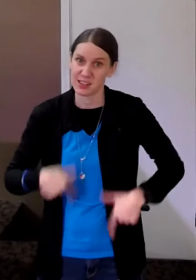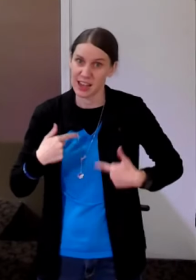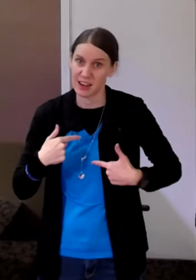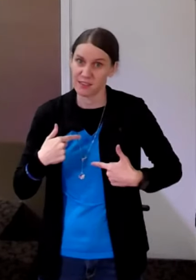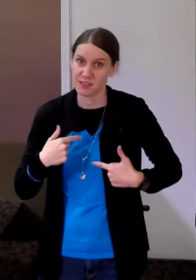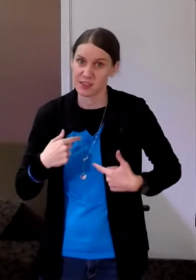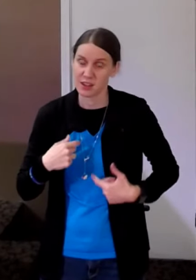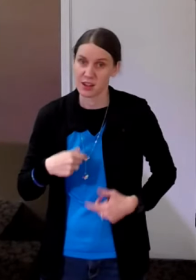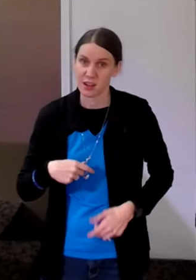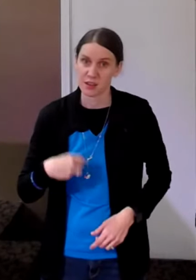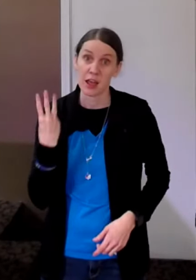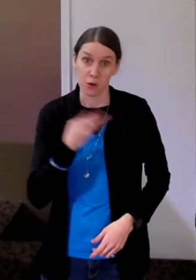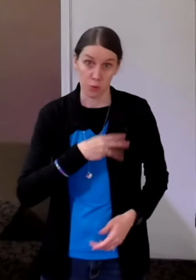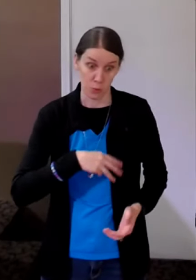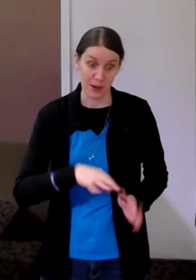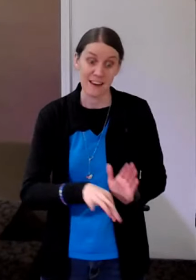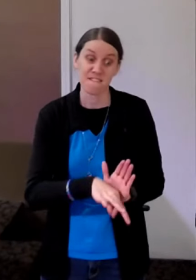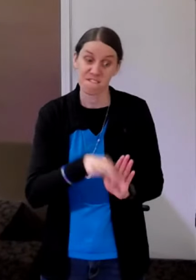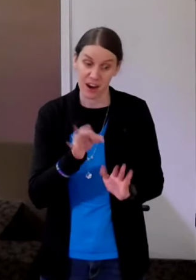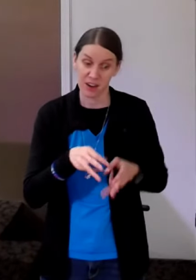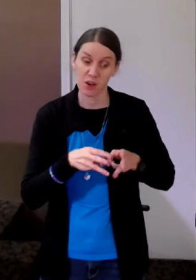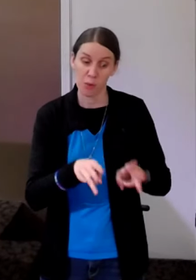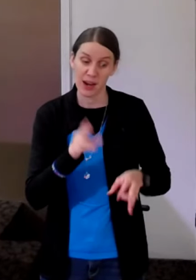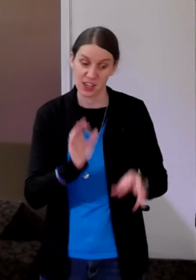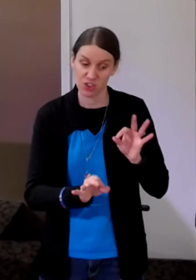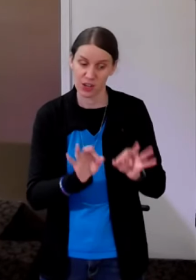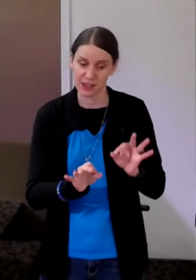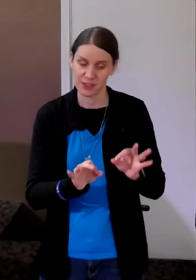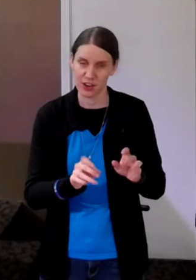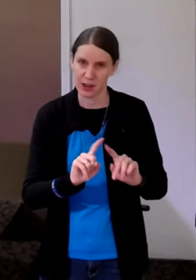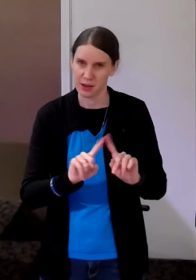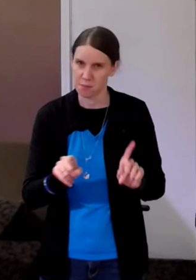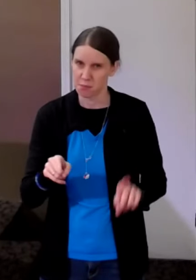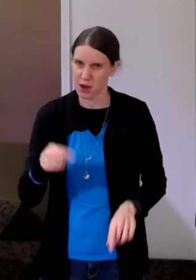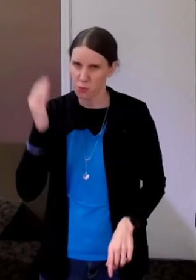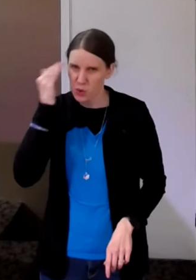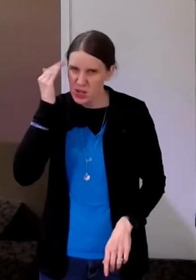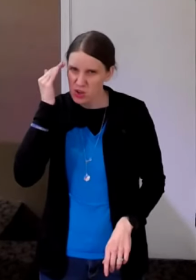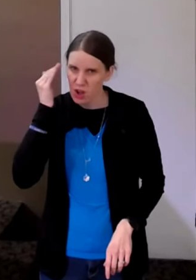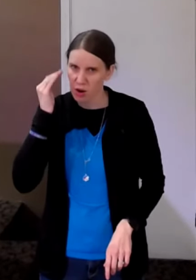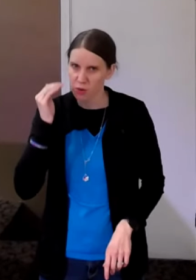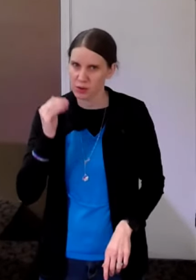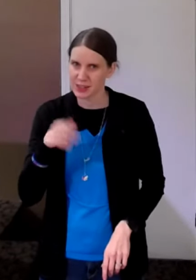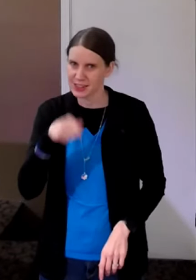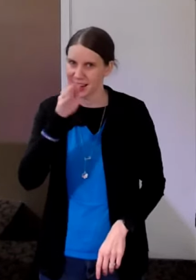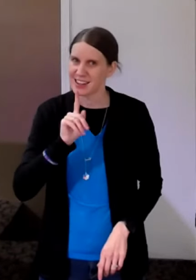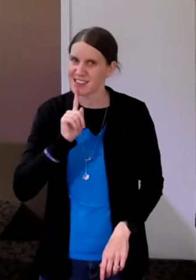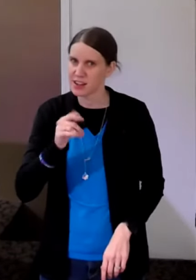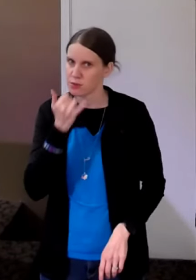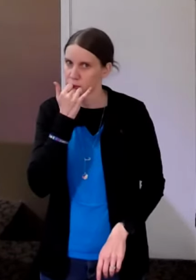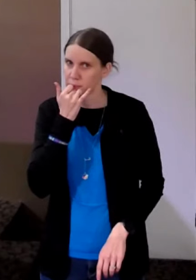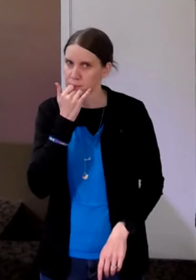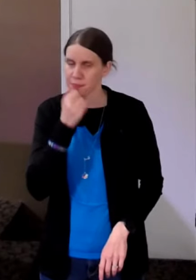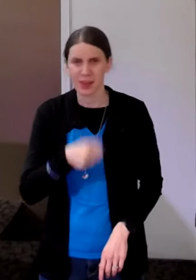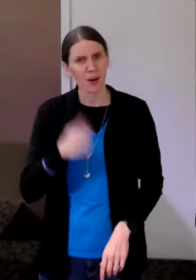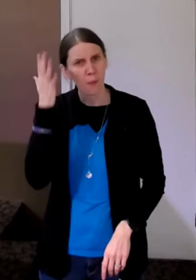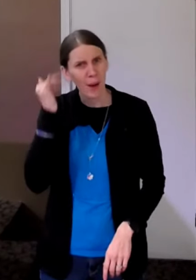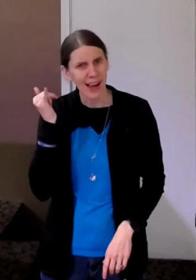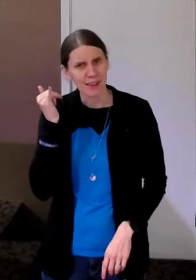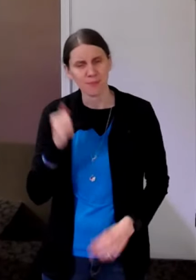we find a way to justify, even though we know God says they're wrong. Why is that? Because